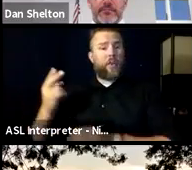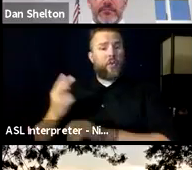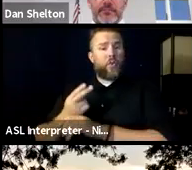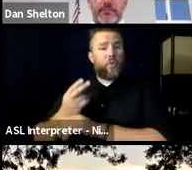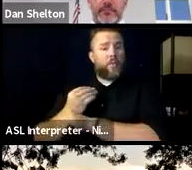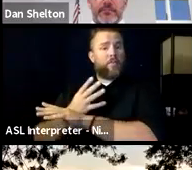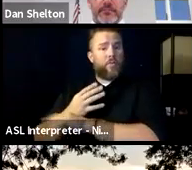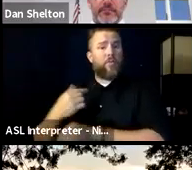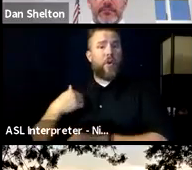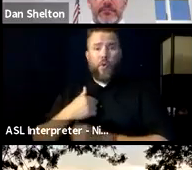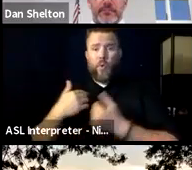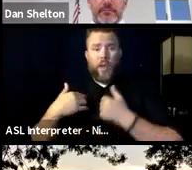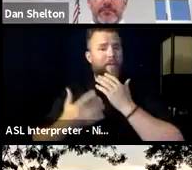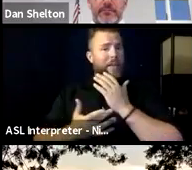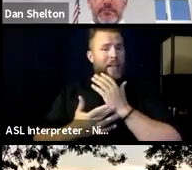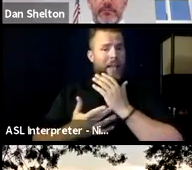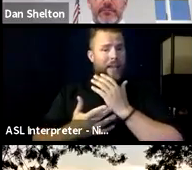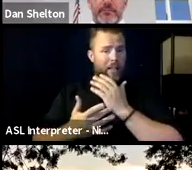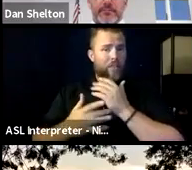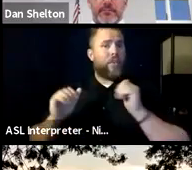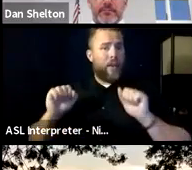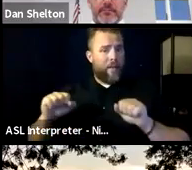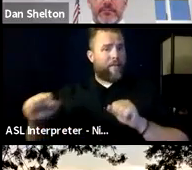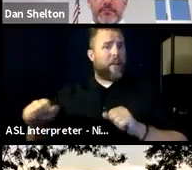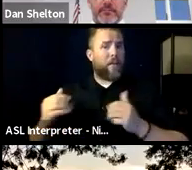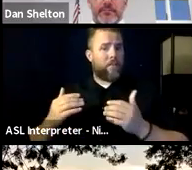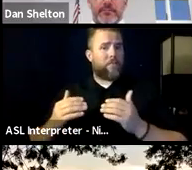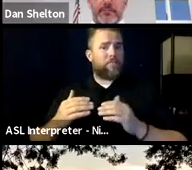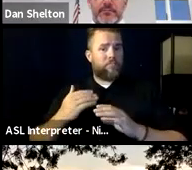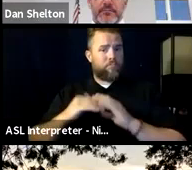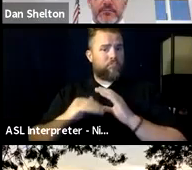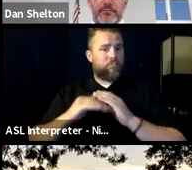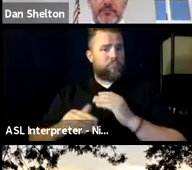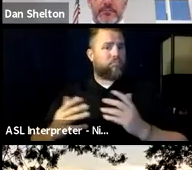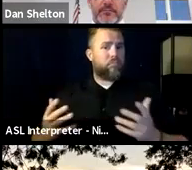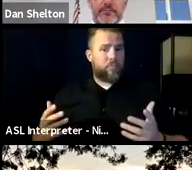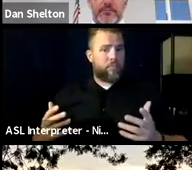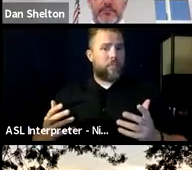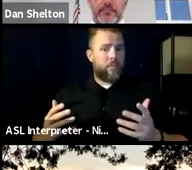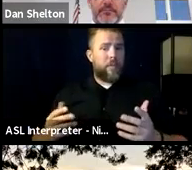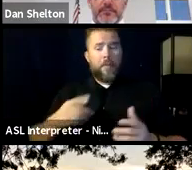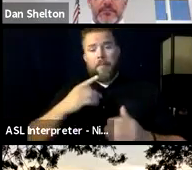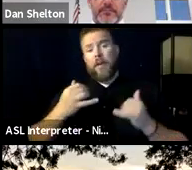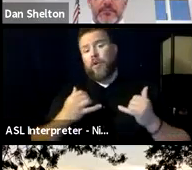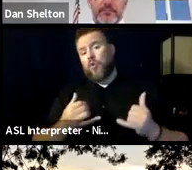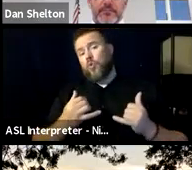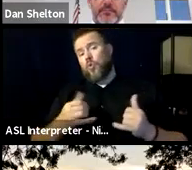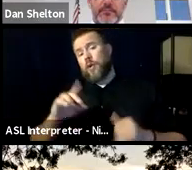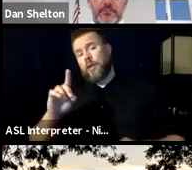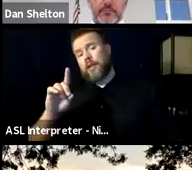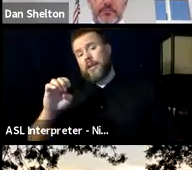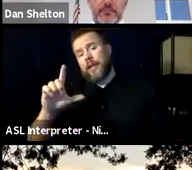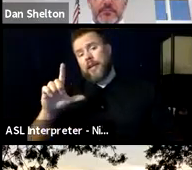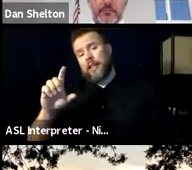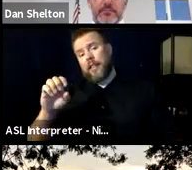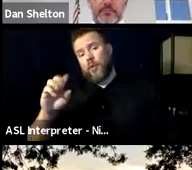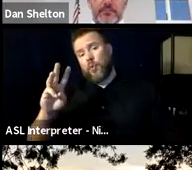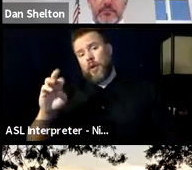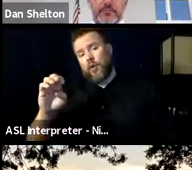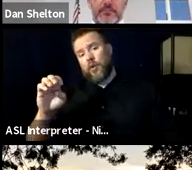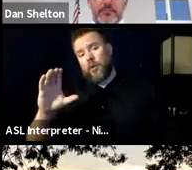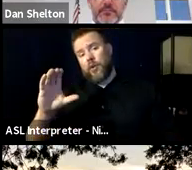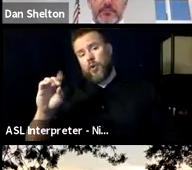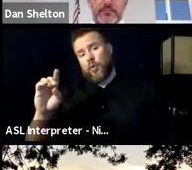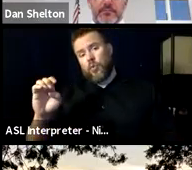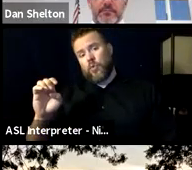the technology for holding online meetings has improved significantly since the current Delaware Code was approved. Resolution 1,